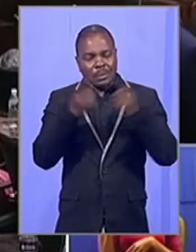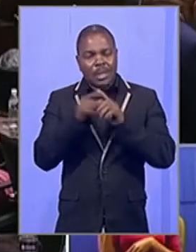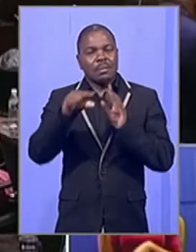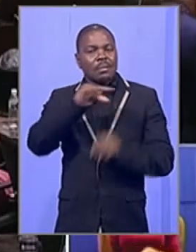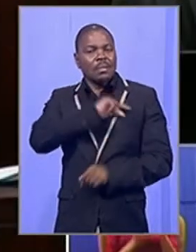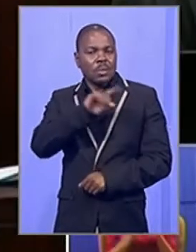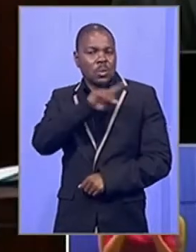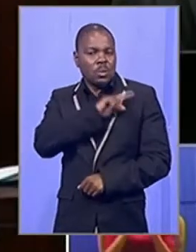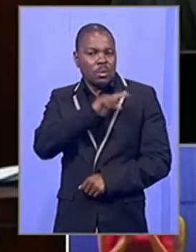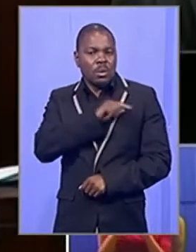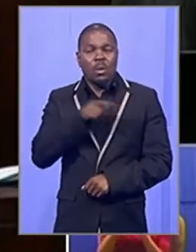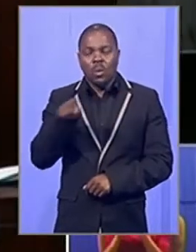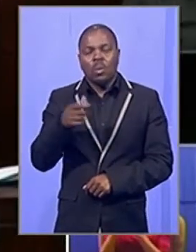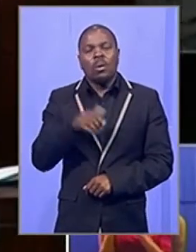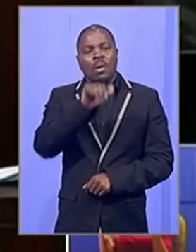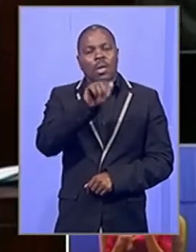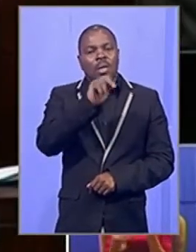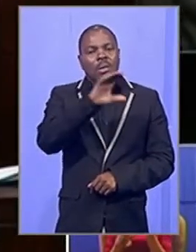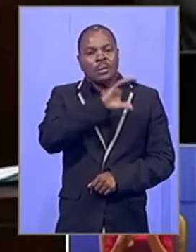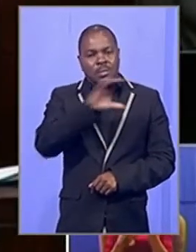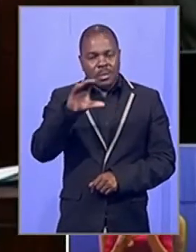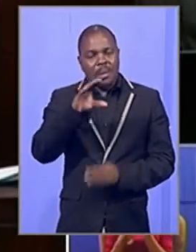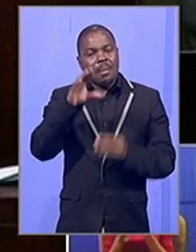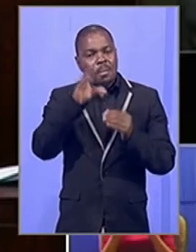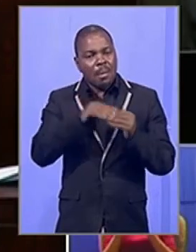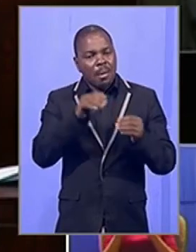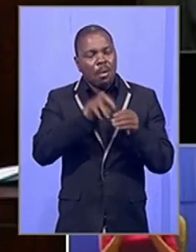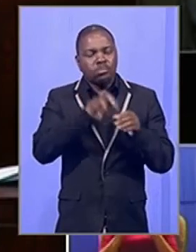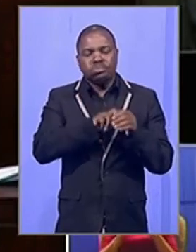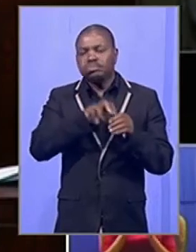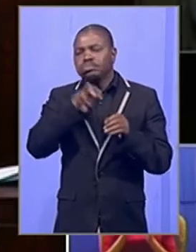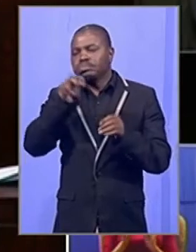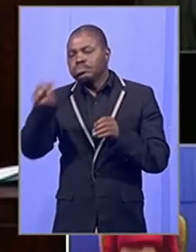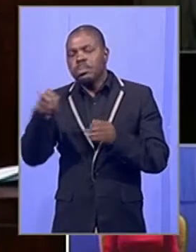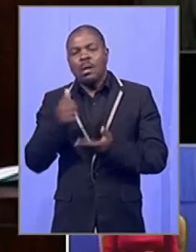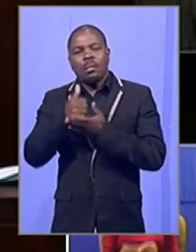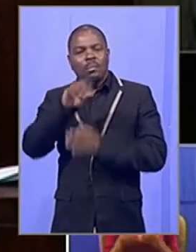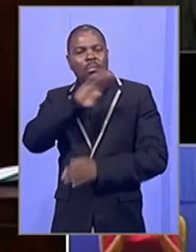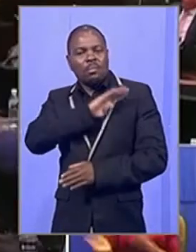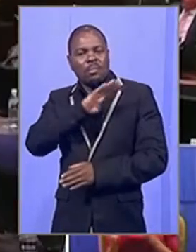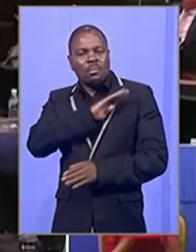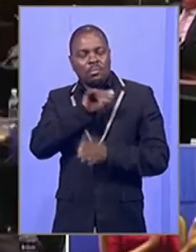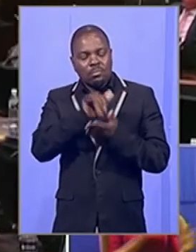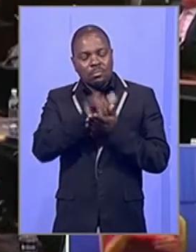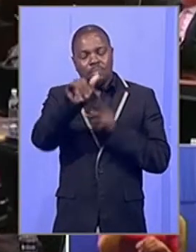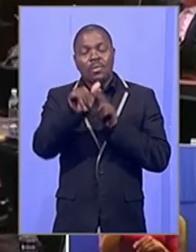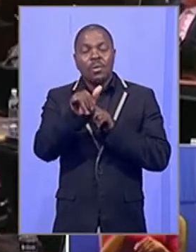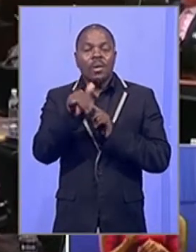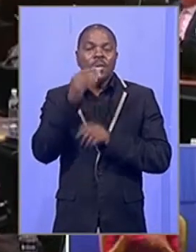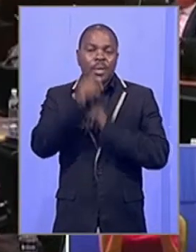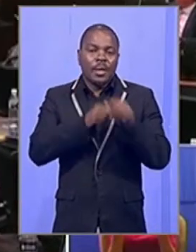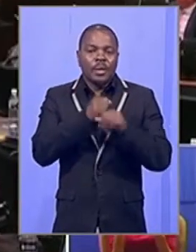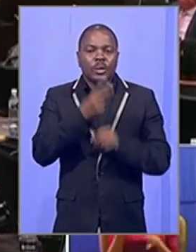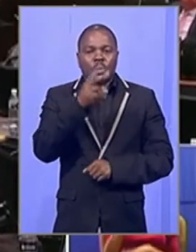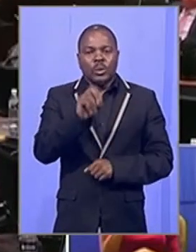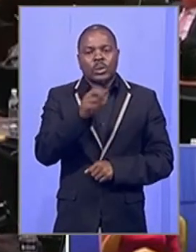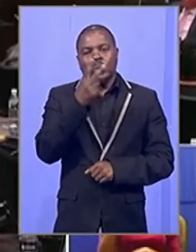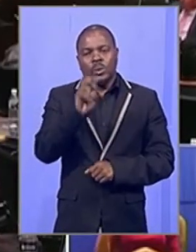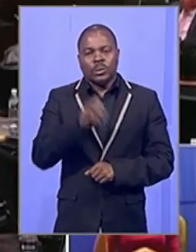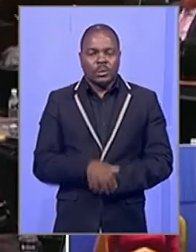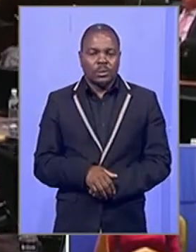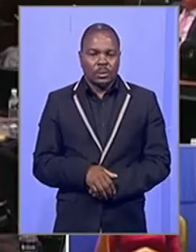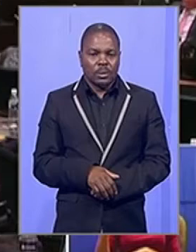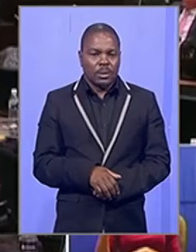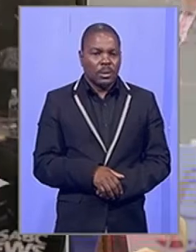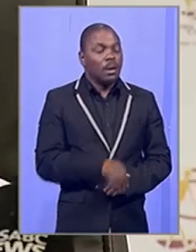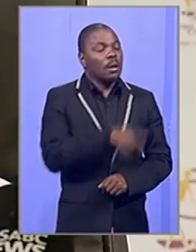fofisa maloka mo kgatlho wa ANC go ya Zimbabwe ka sefofane sa sesole sa naga ka ngwaga wa 2020. Ms. Maphosa